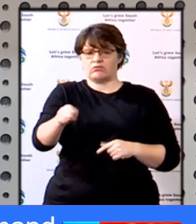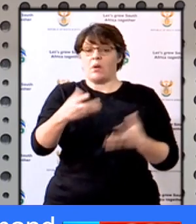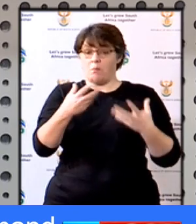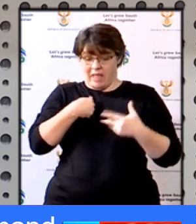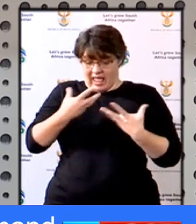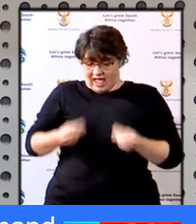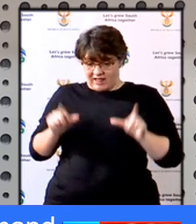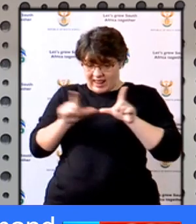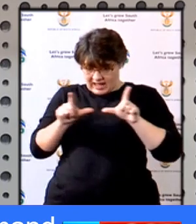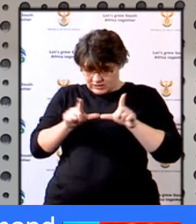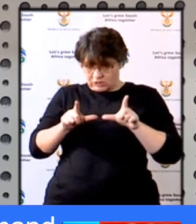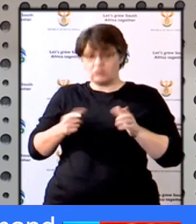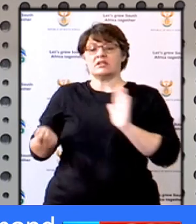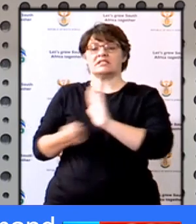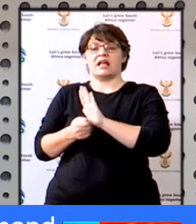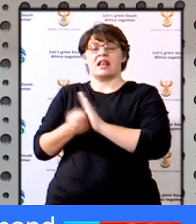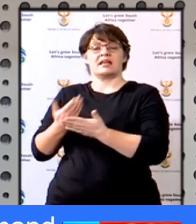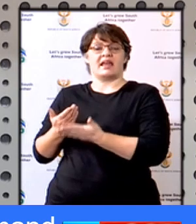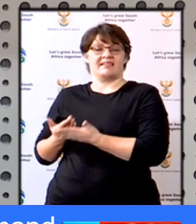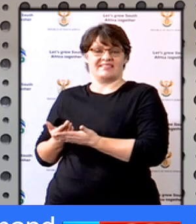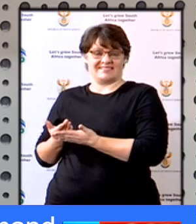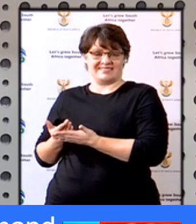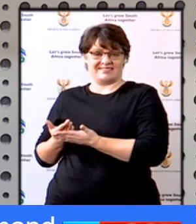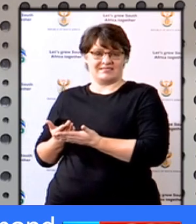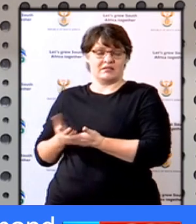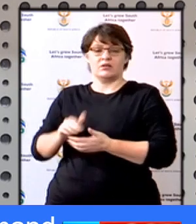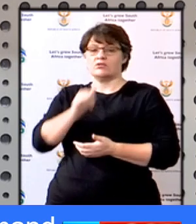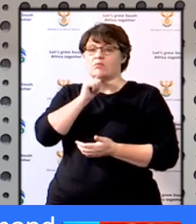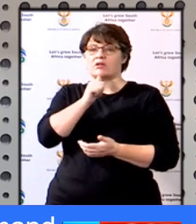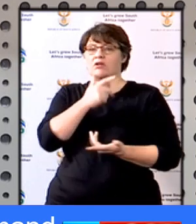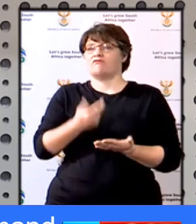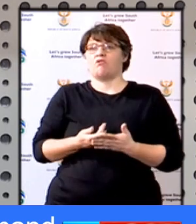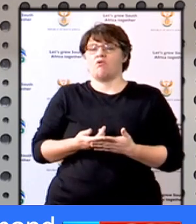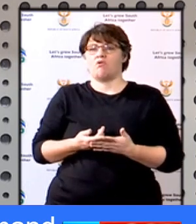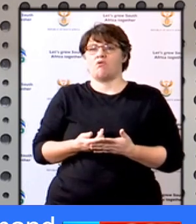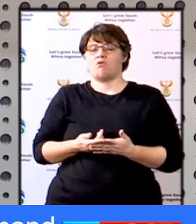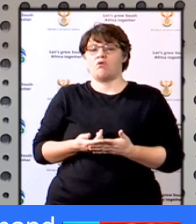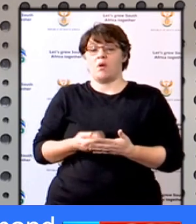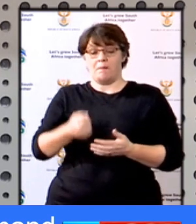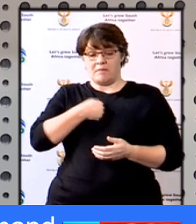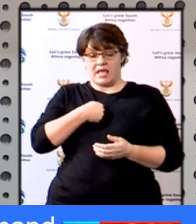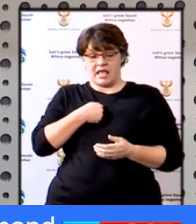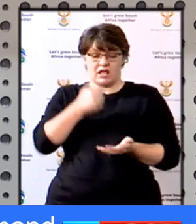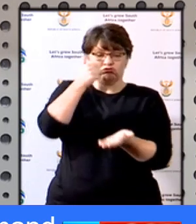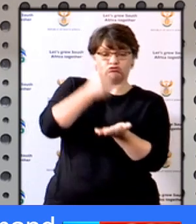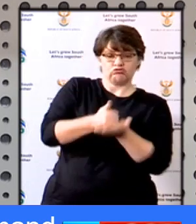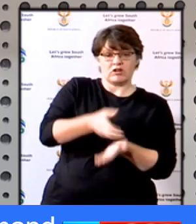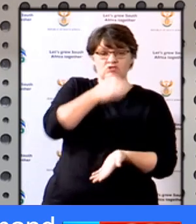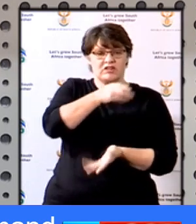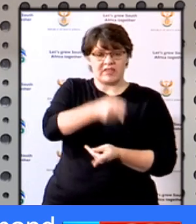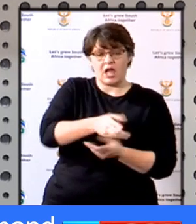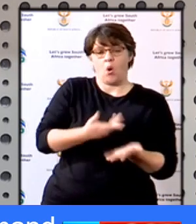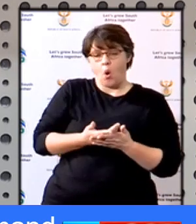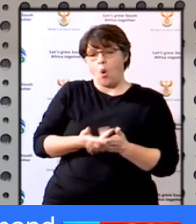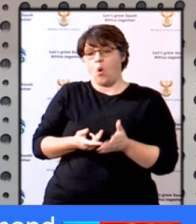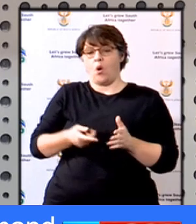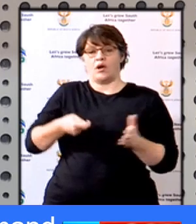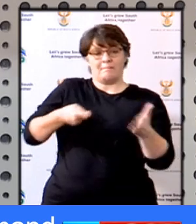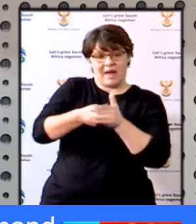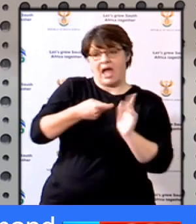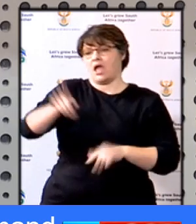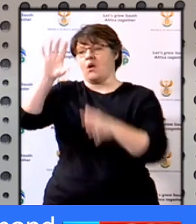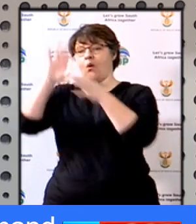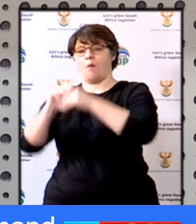a license, whether that license is for on consumption or off consumption. But